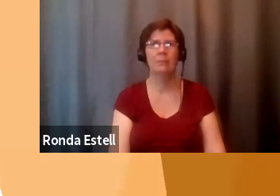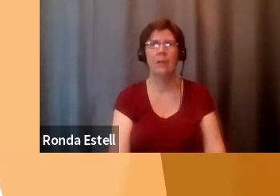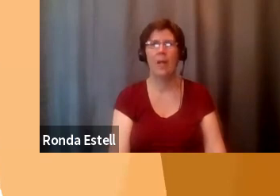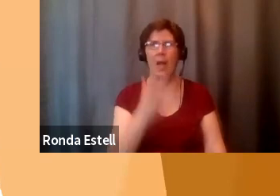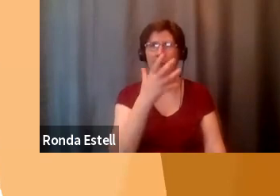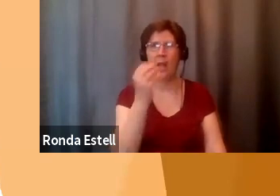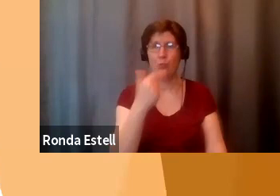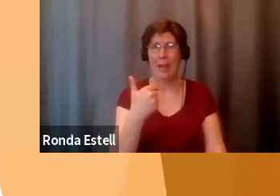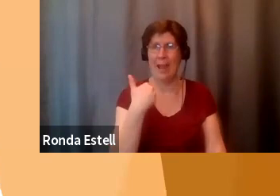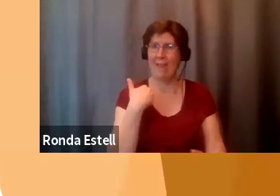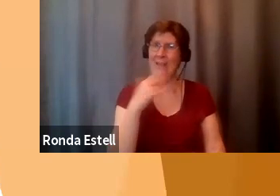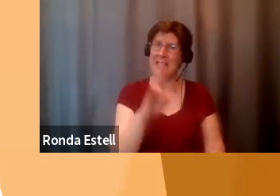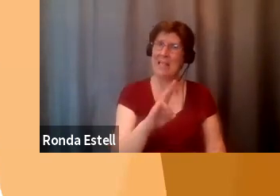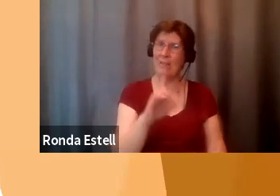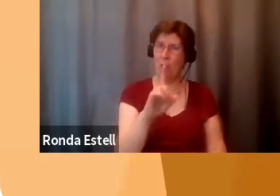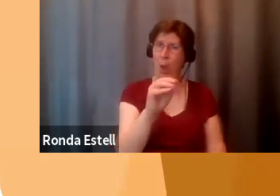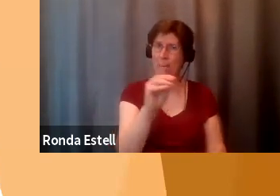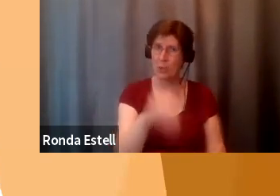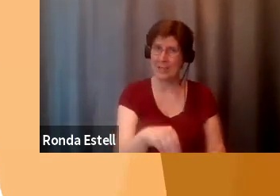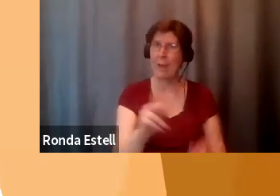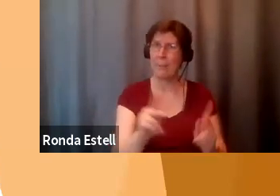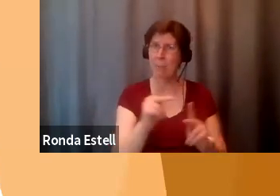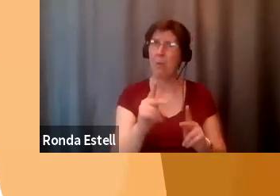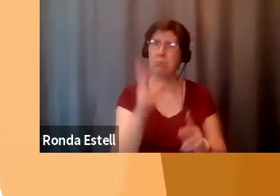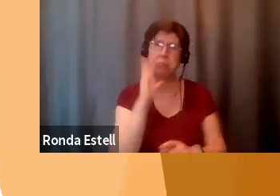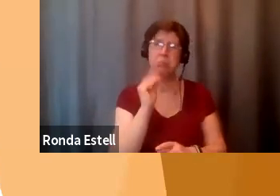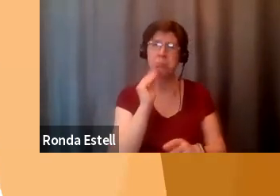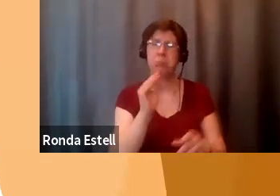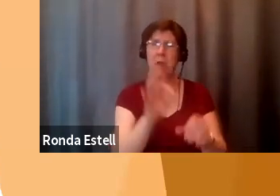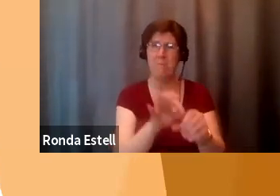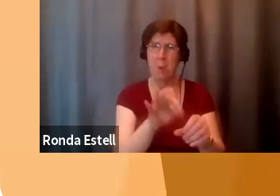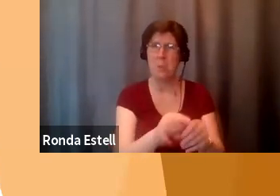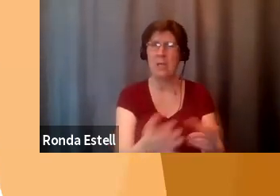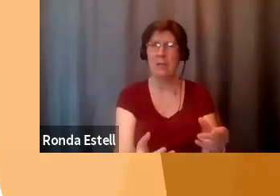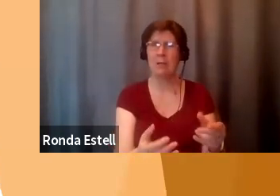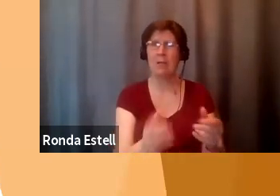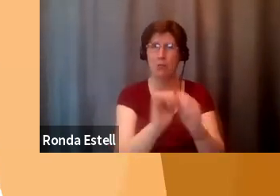And we have 71% that have, and we have